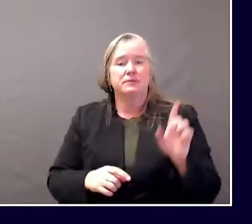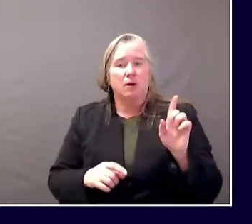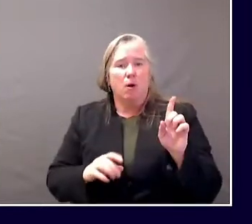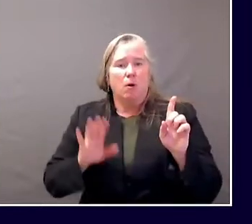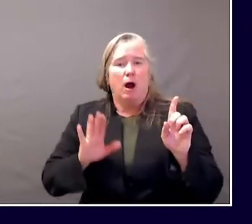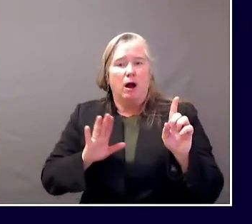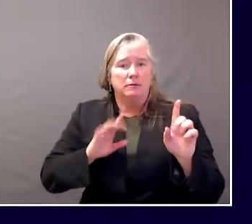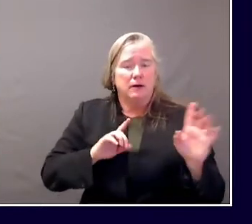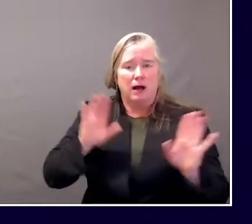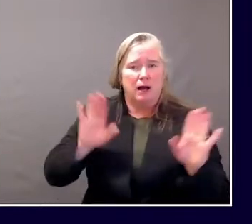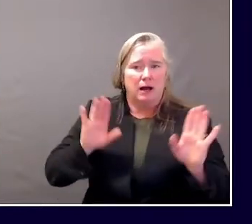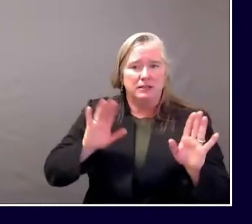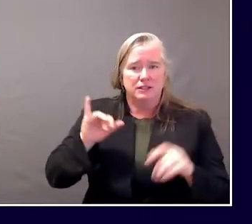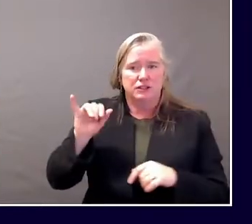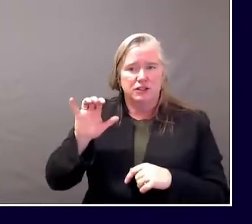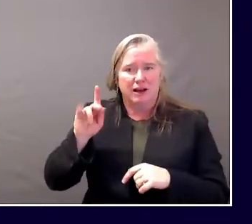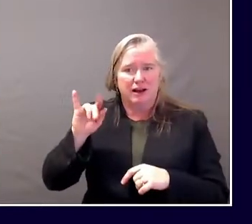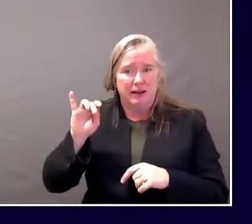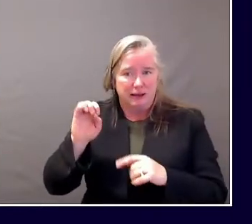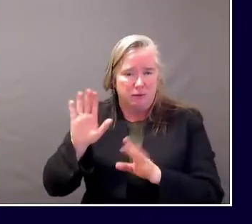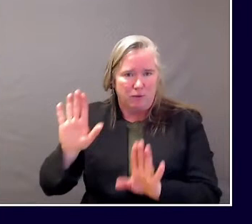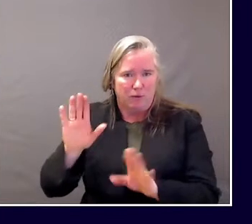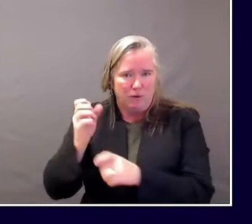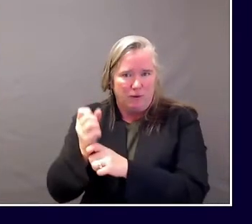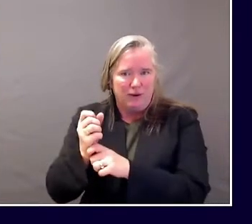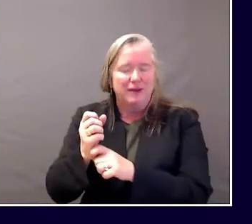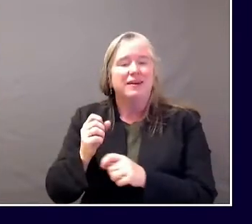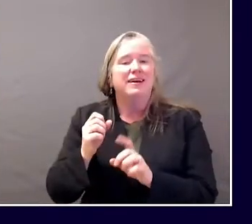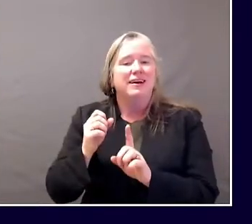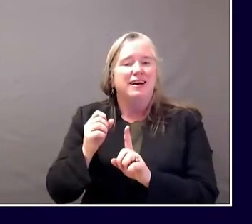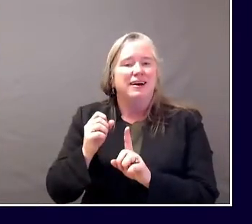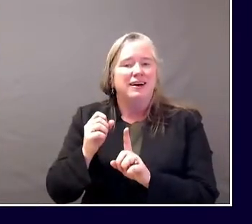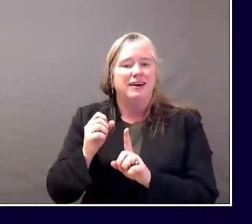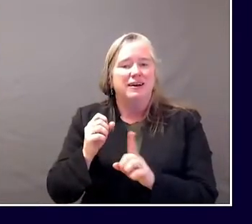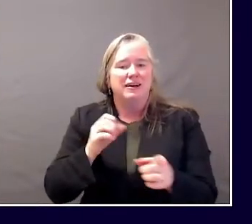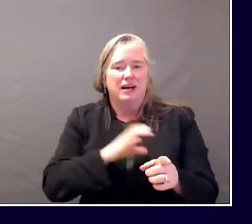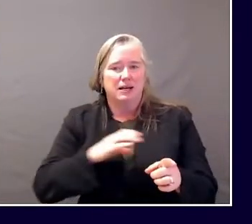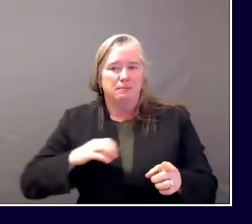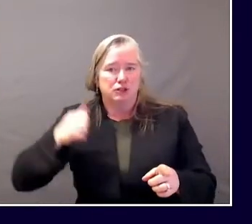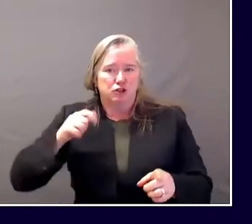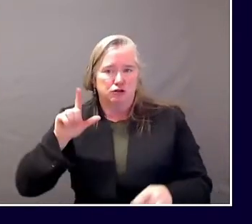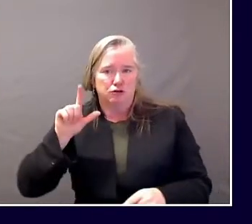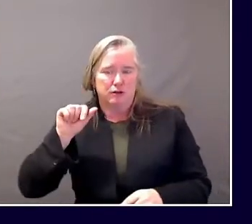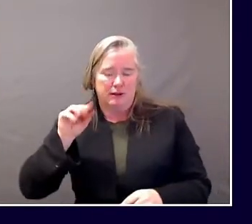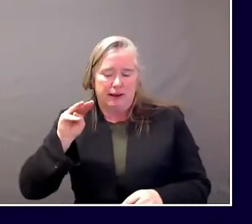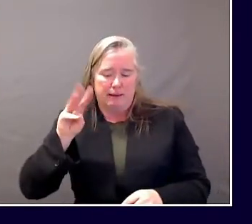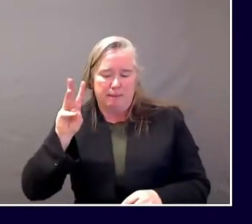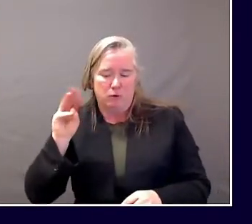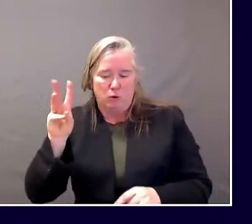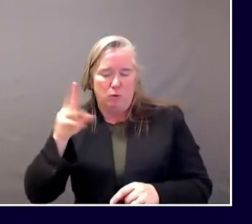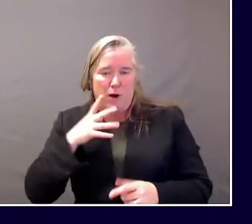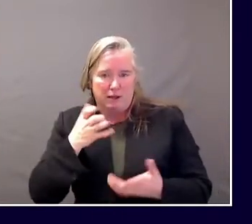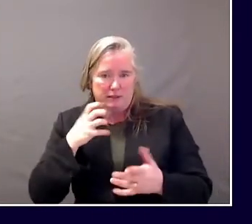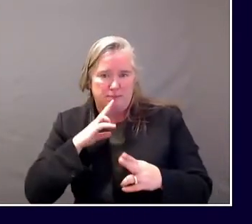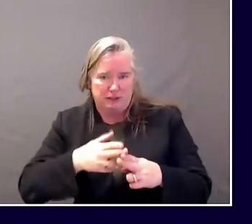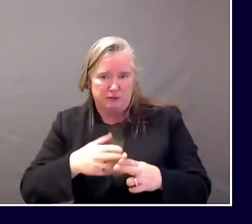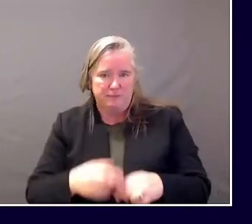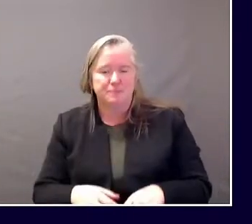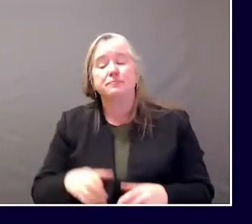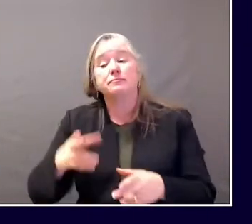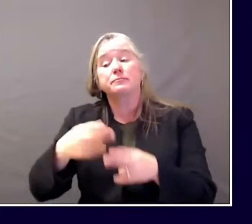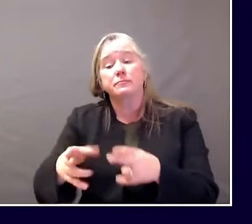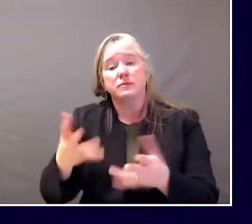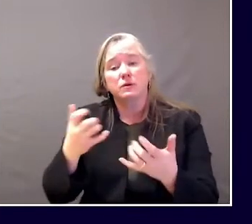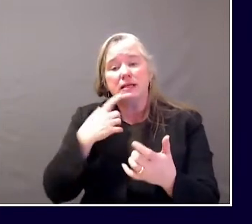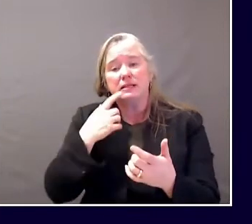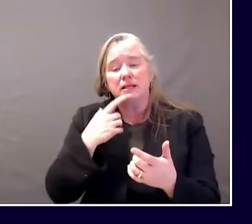unrelated. Sorry, Jackie, before you go to that question, Commissioner Lambrou wanted to weigh in. Just quickly to say, we also have learned that